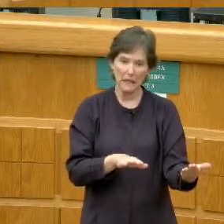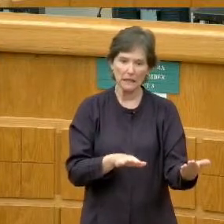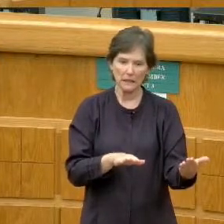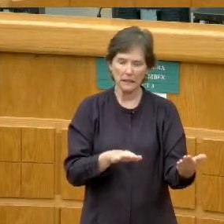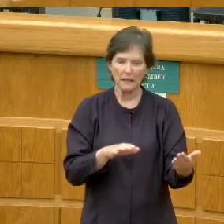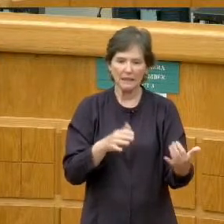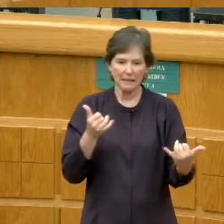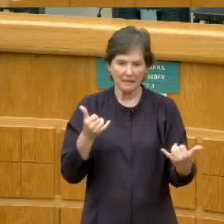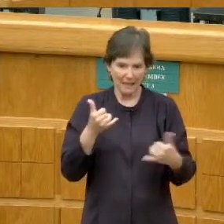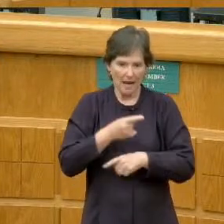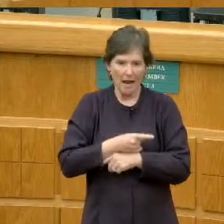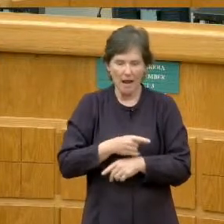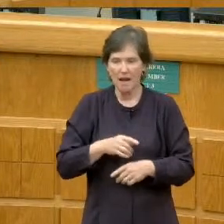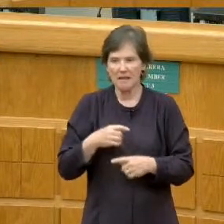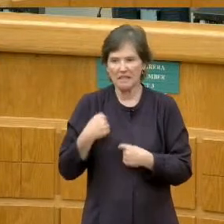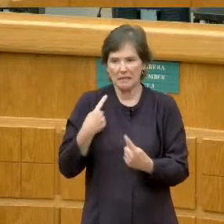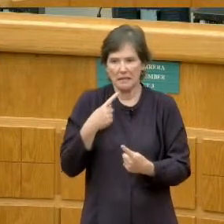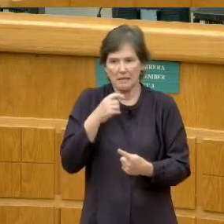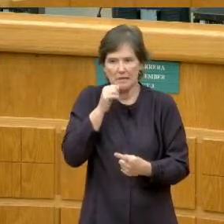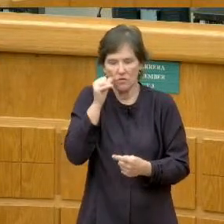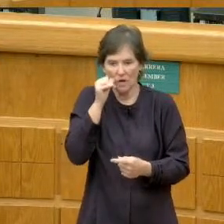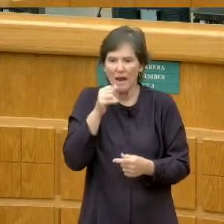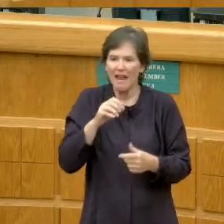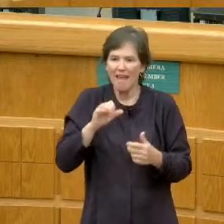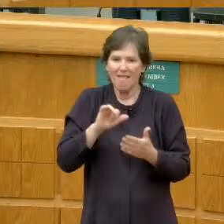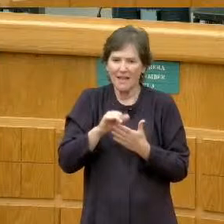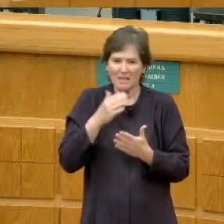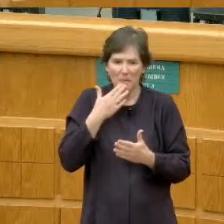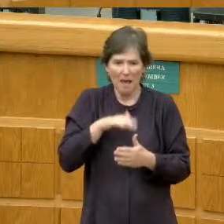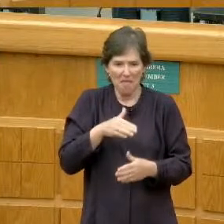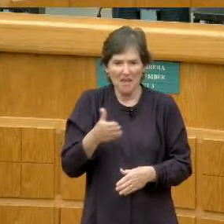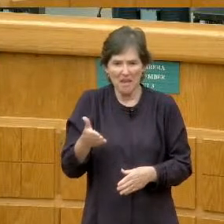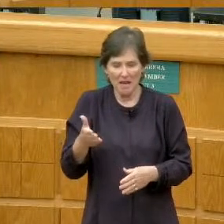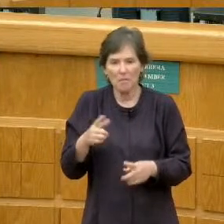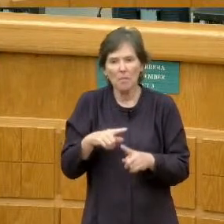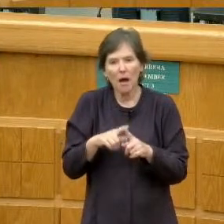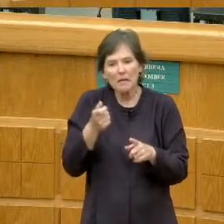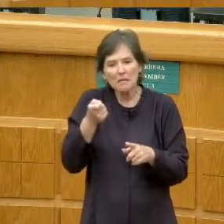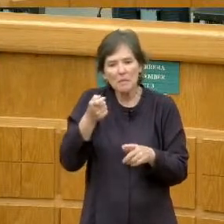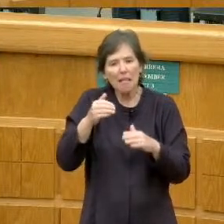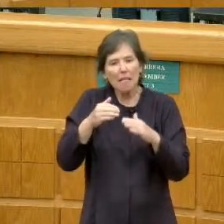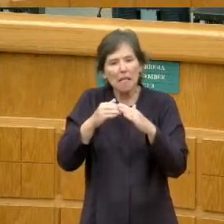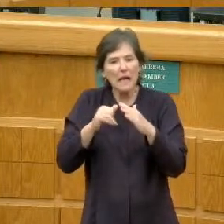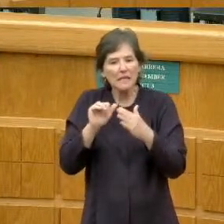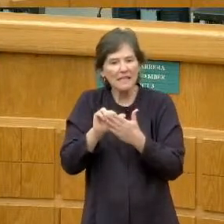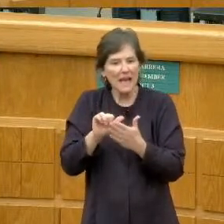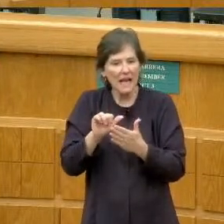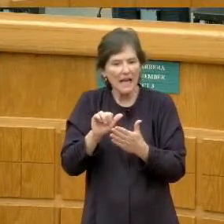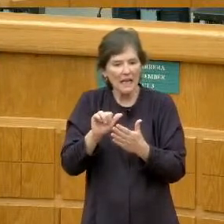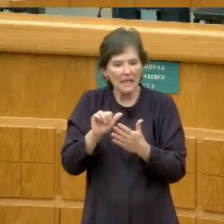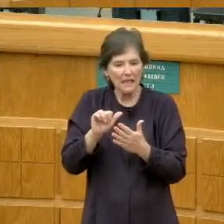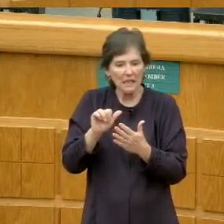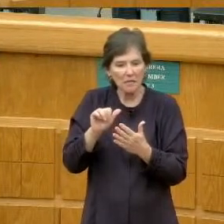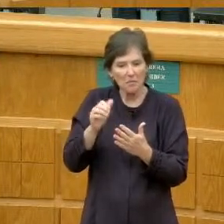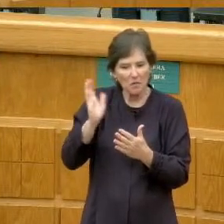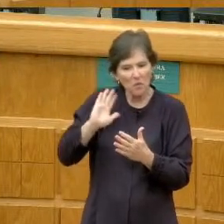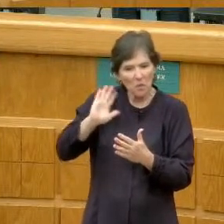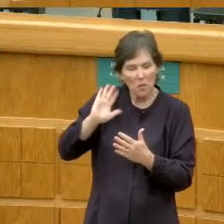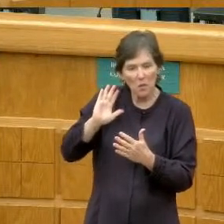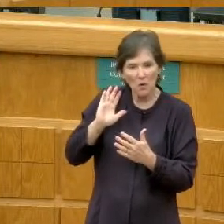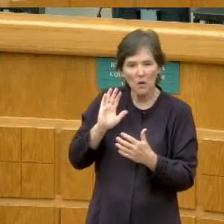the number that we have been reporting over the past couple of days. It's been in the 7 and 8 numbers each day. I think today's 4 is one of